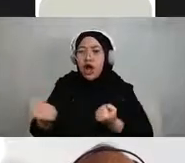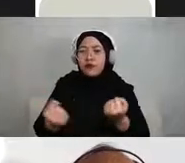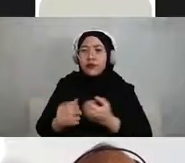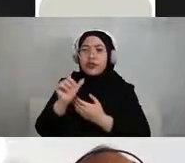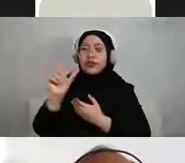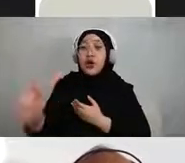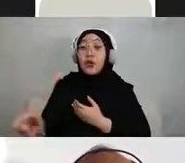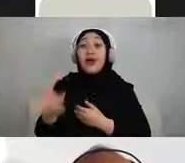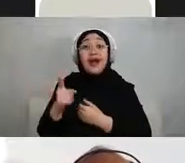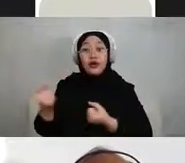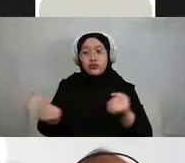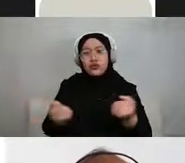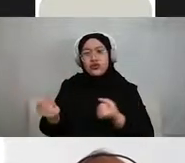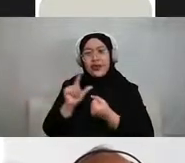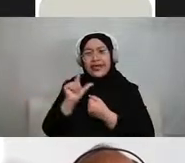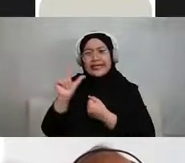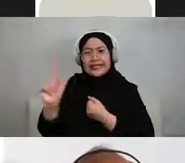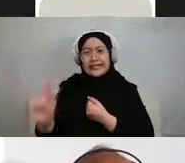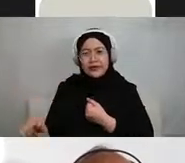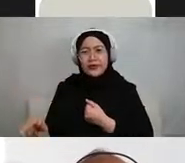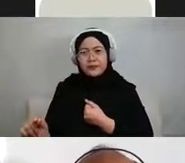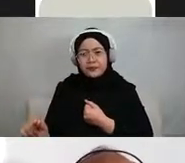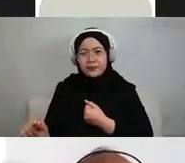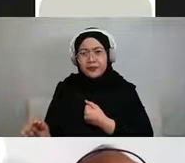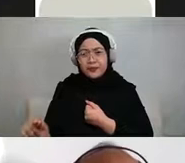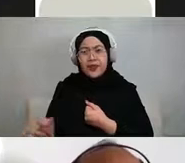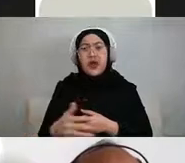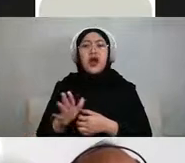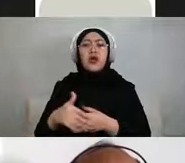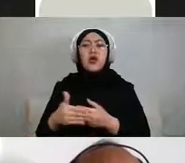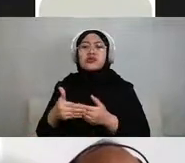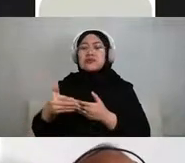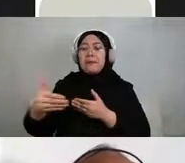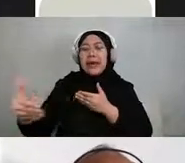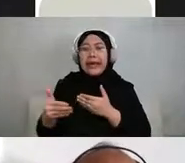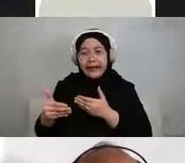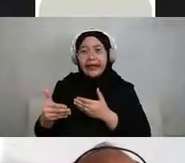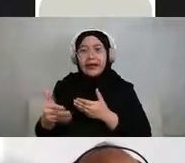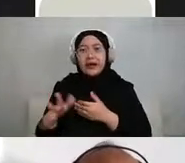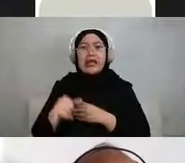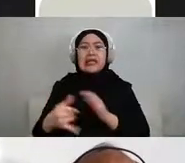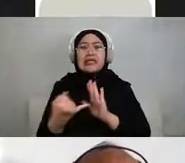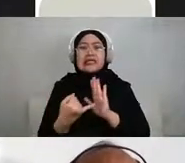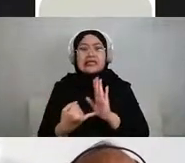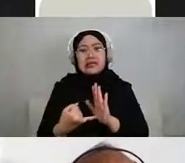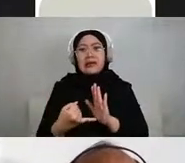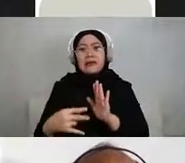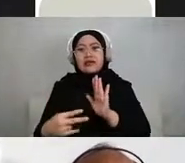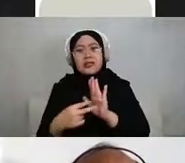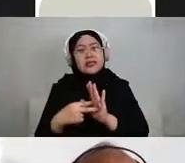TCO. So for this, planning part comes very, very important in the electric bus